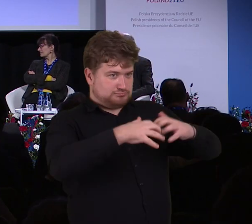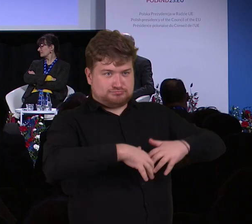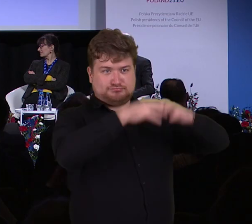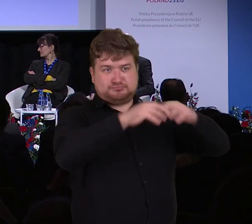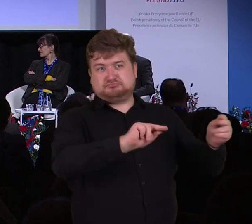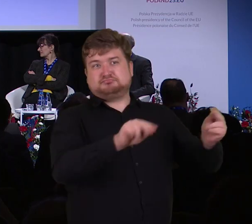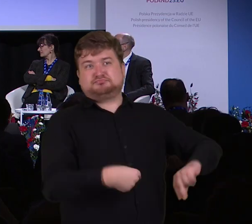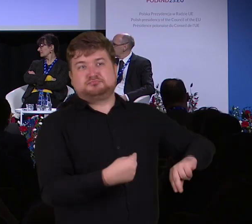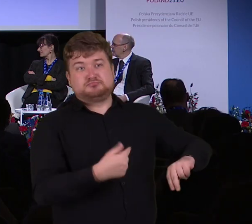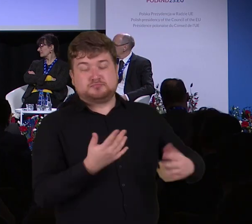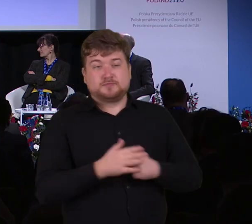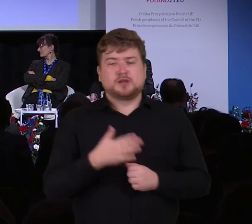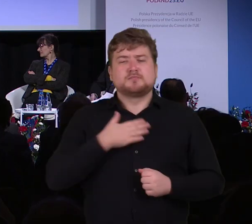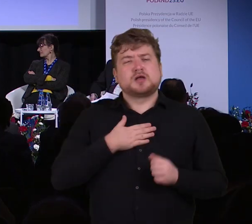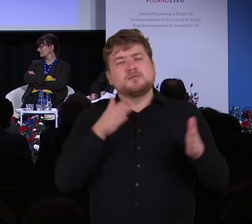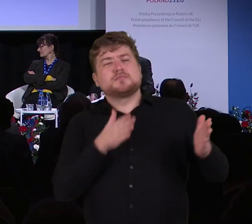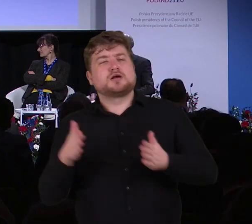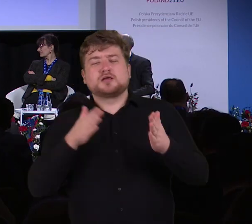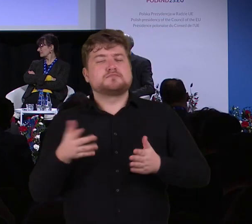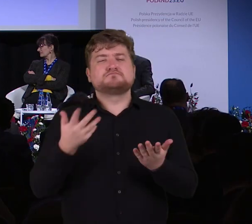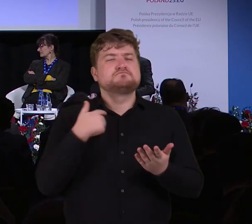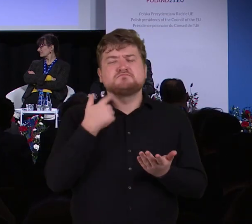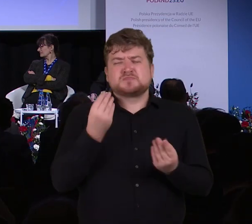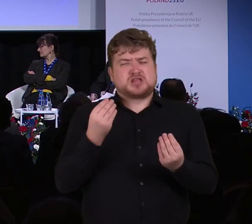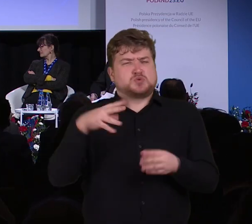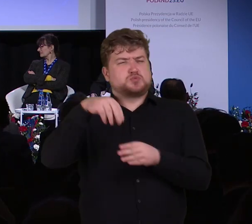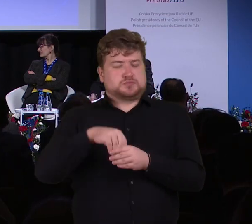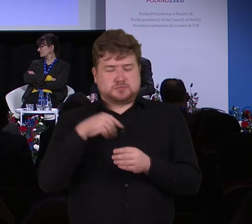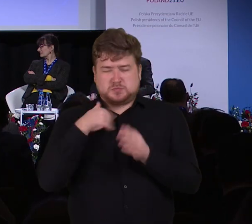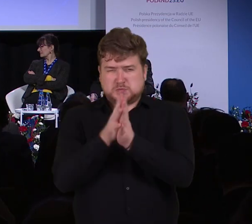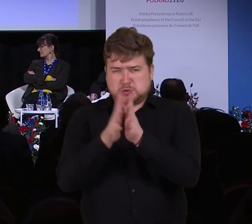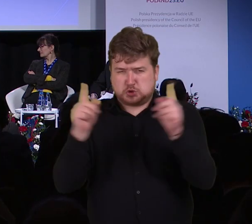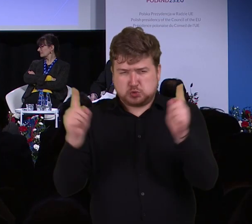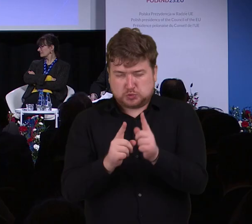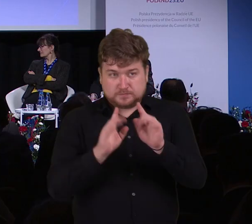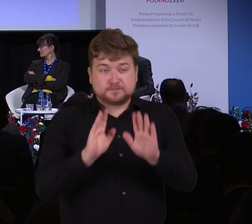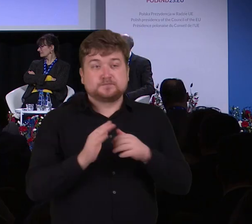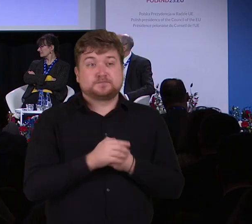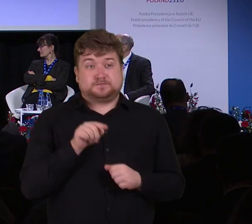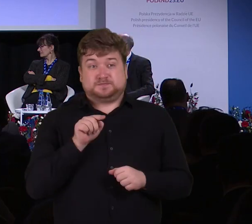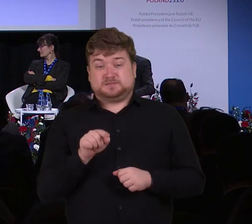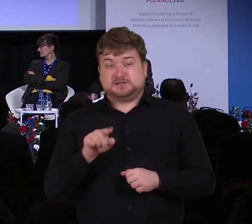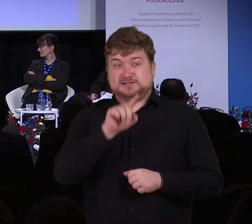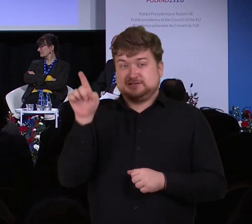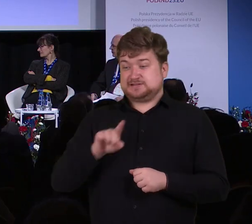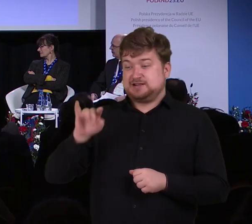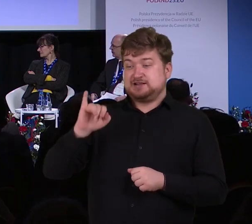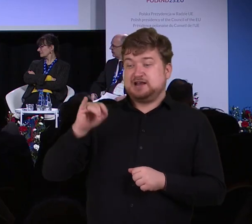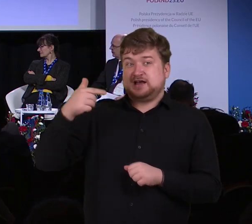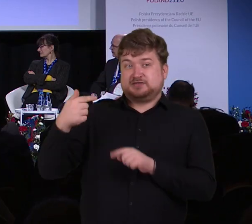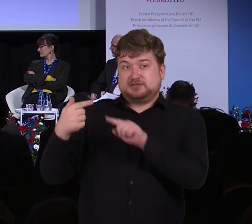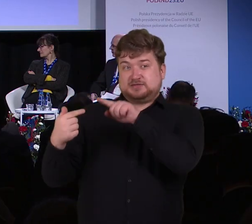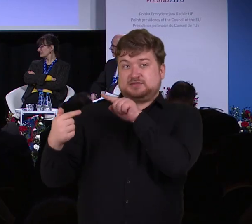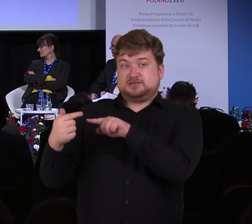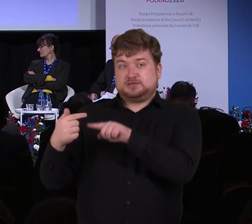ITI, water and landscape ecosystems, came from a cooperative perspective between territories, where there are no